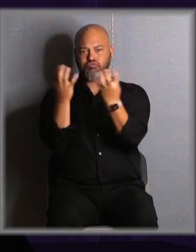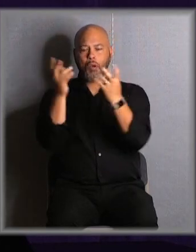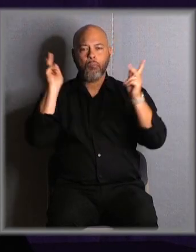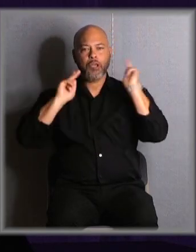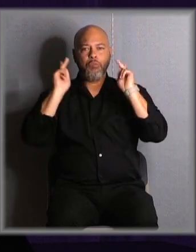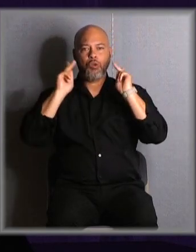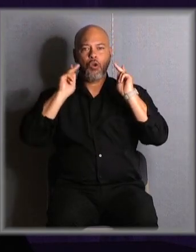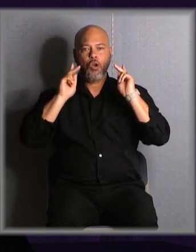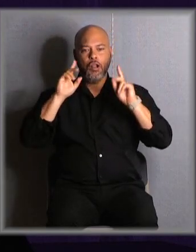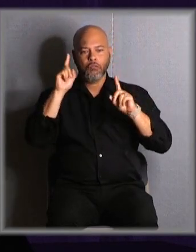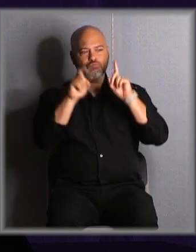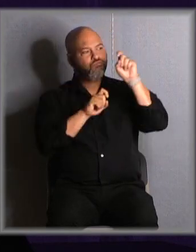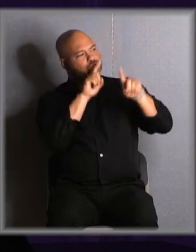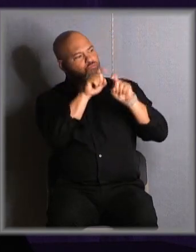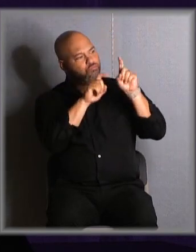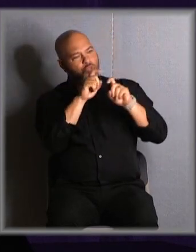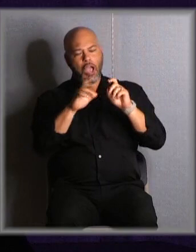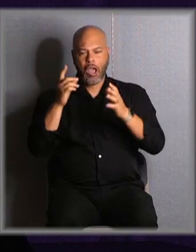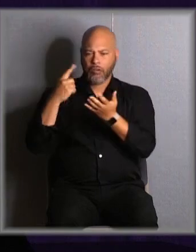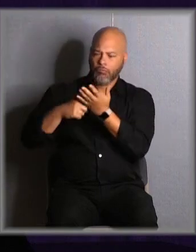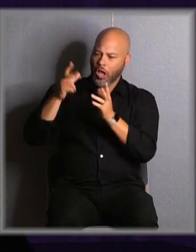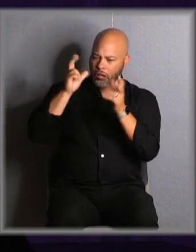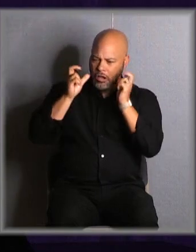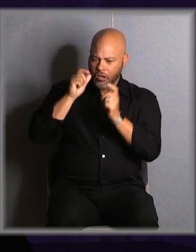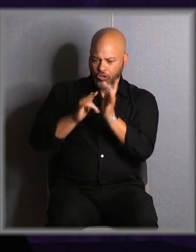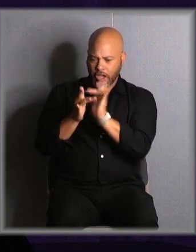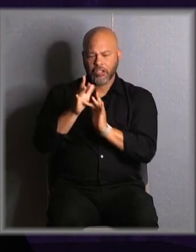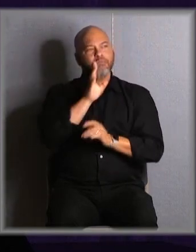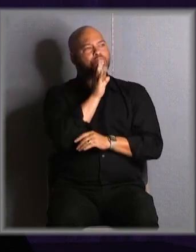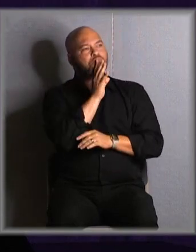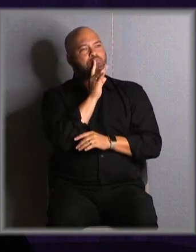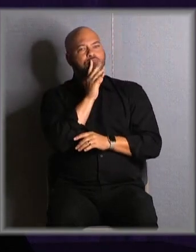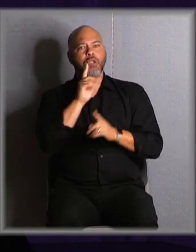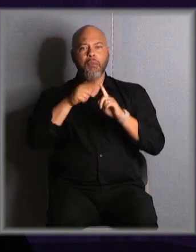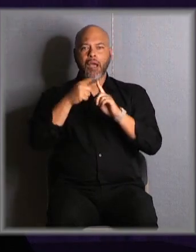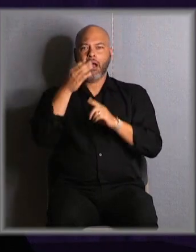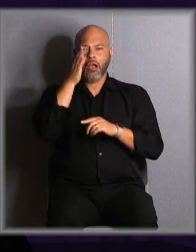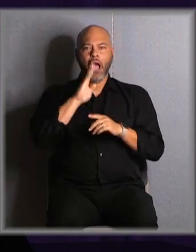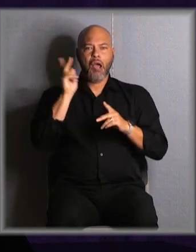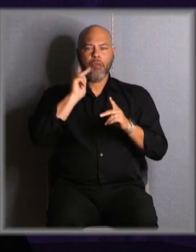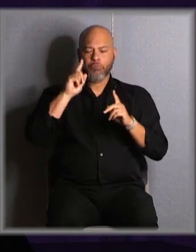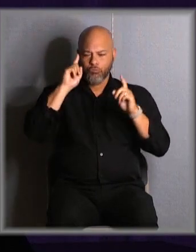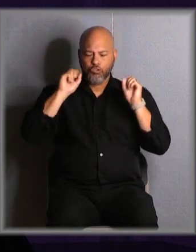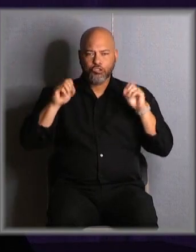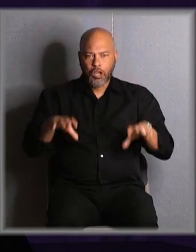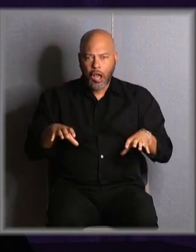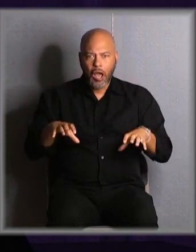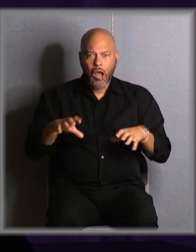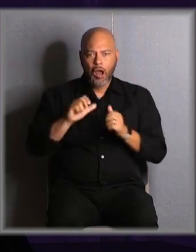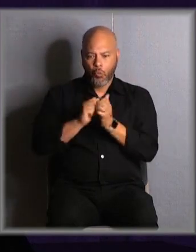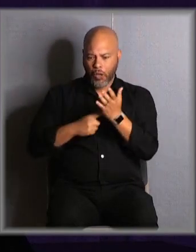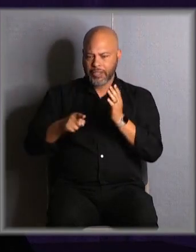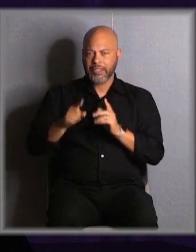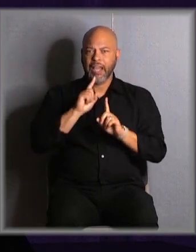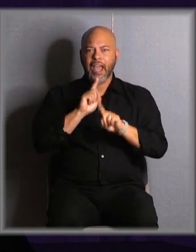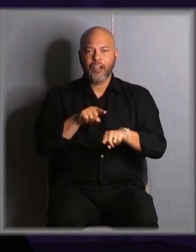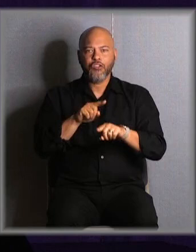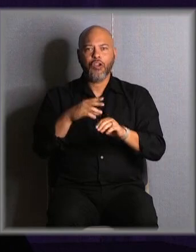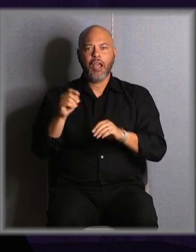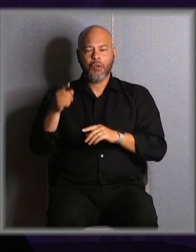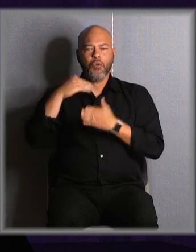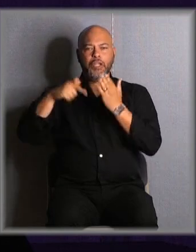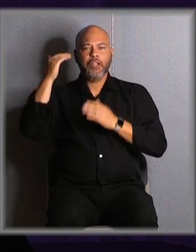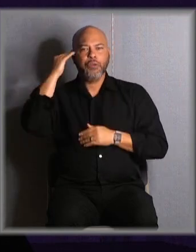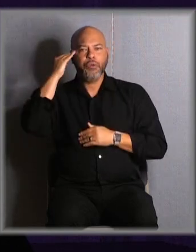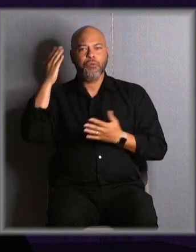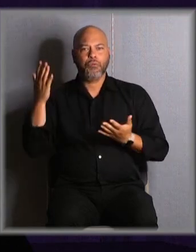them and asking them questions. And all that heard him were astonished at his understanding and answers." Verse 48 said,